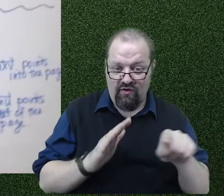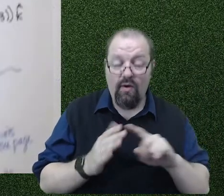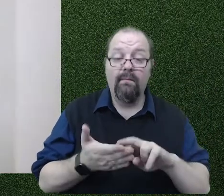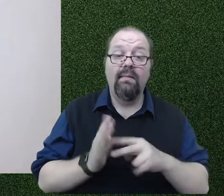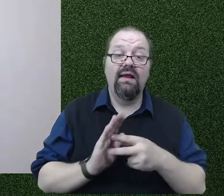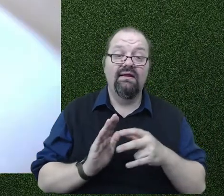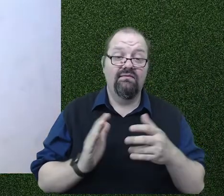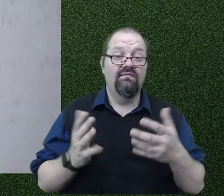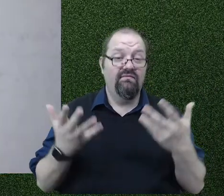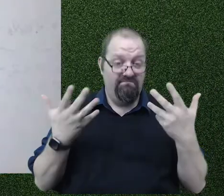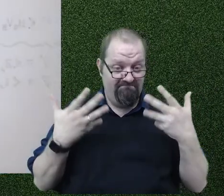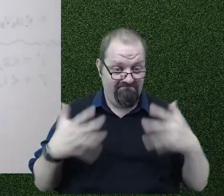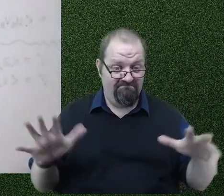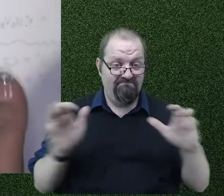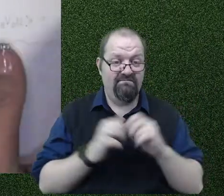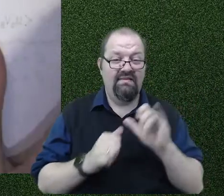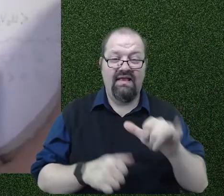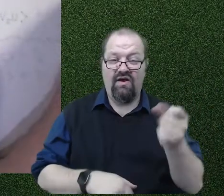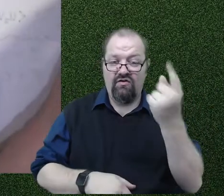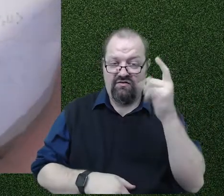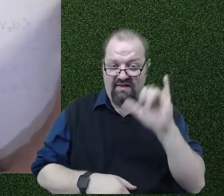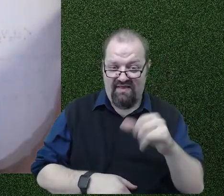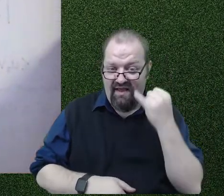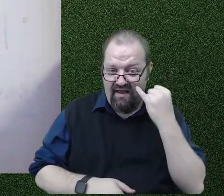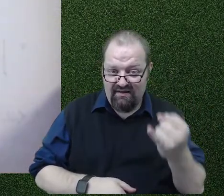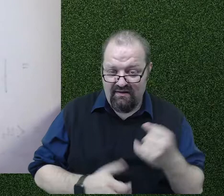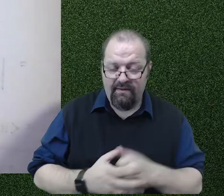that. We understand that idea.